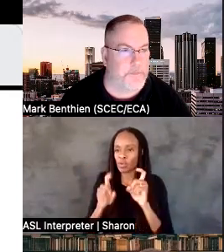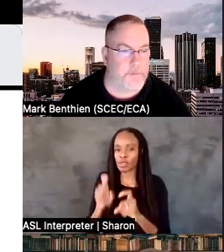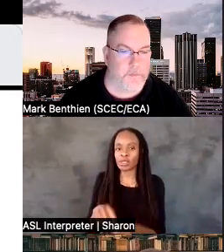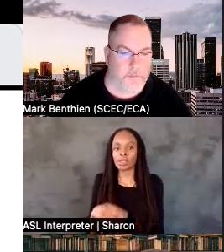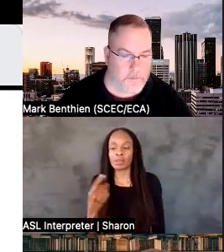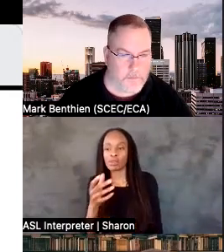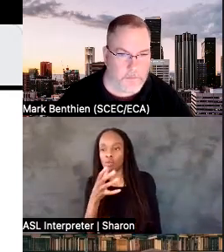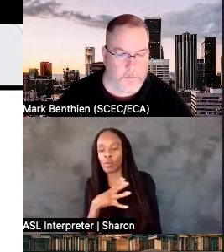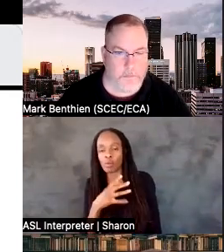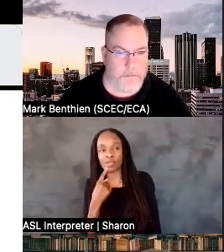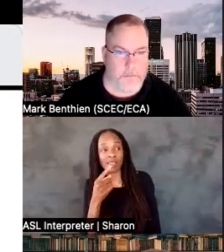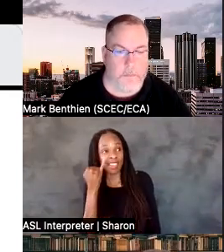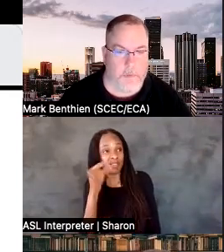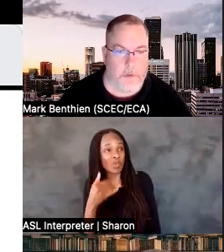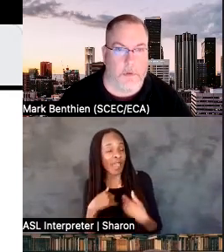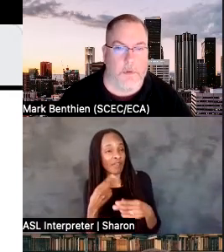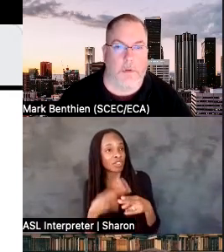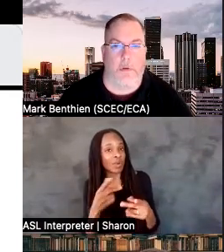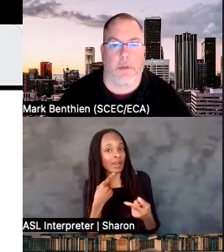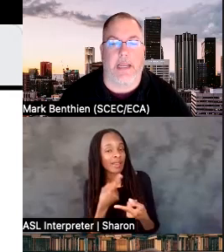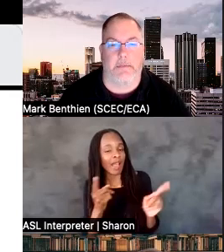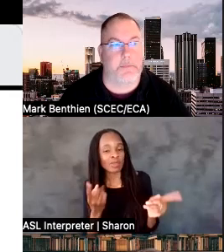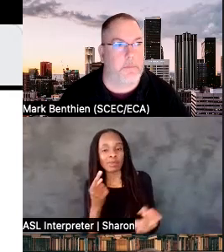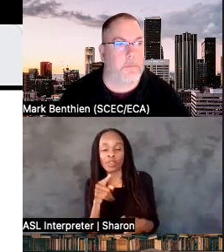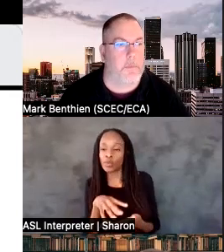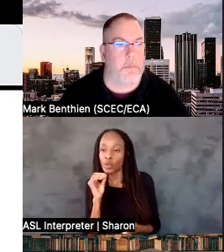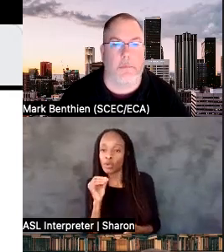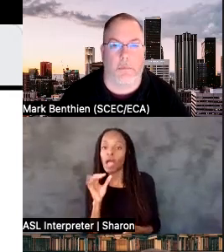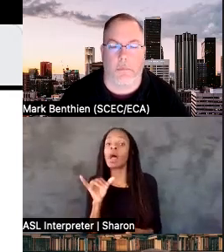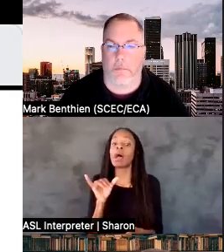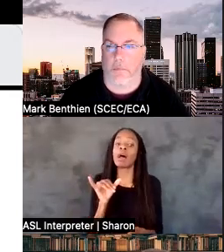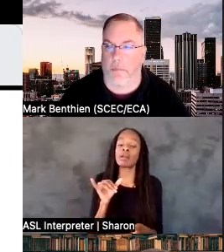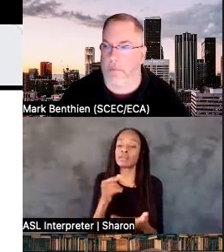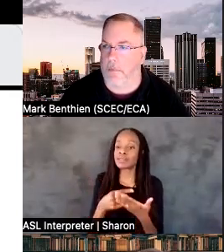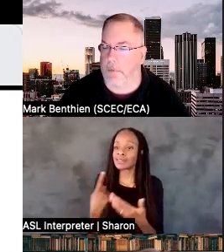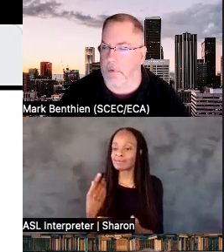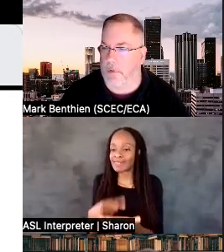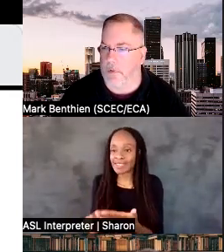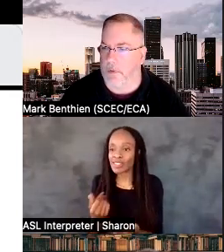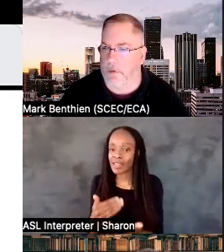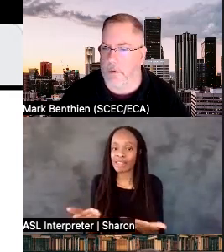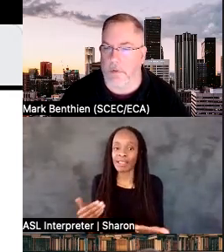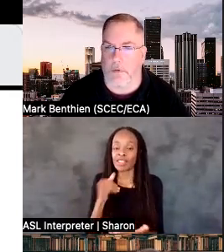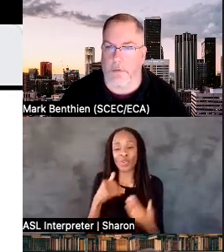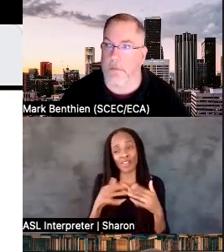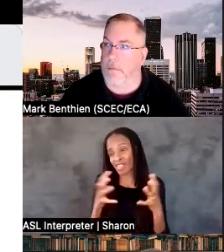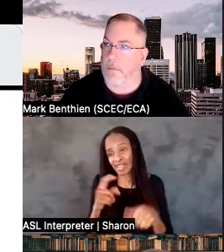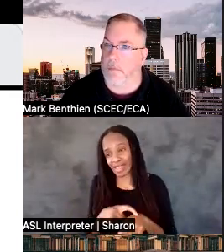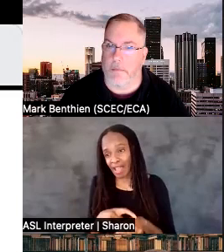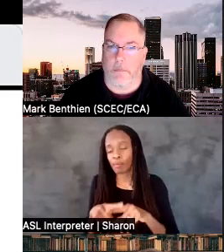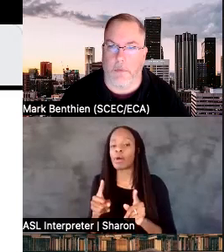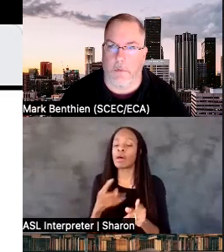a short announcement or something that you learned or open discussion, anything like that, we don't have a lot of time, but please